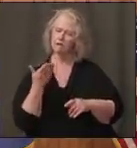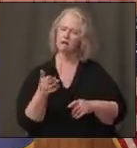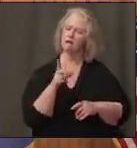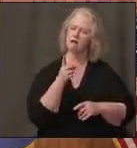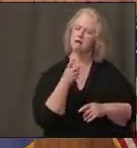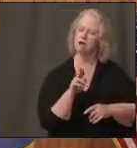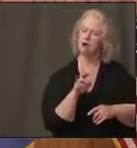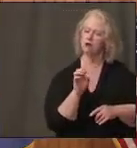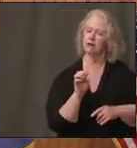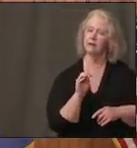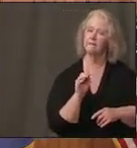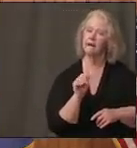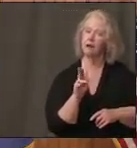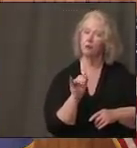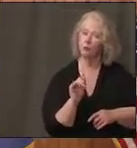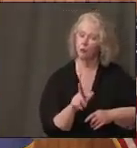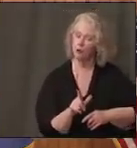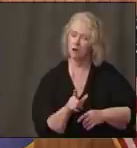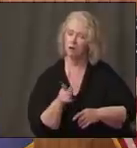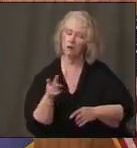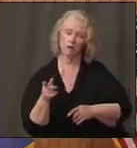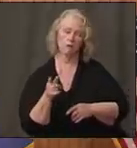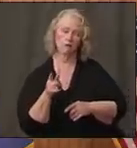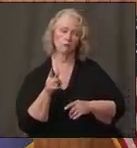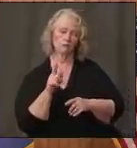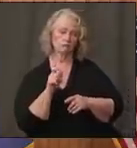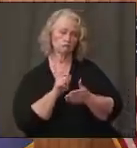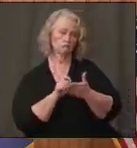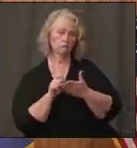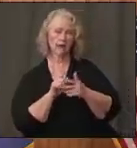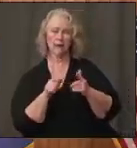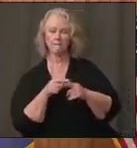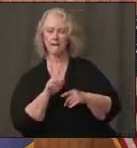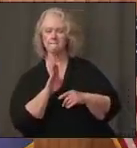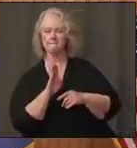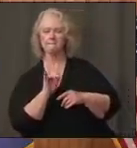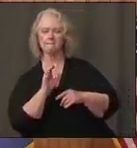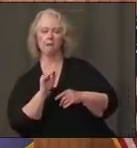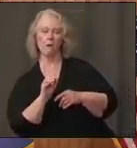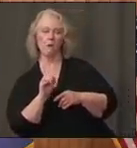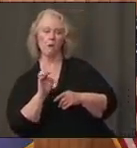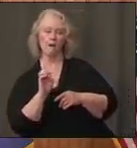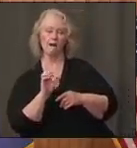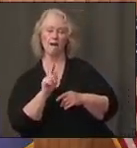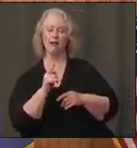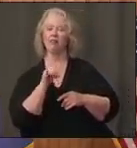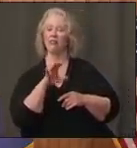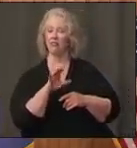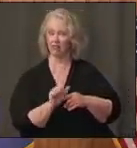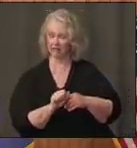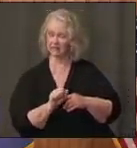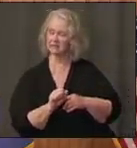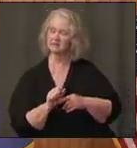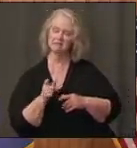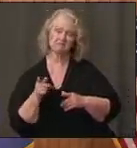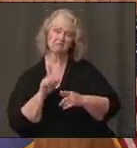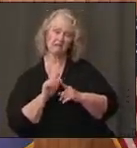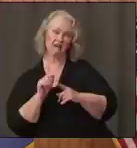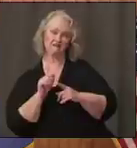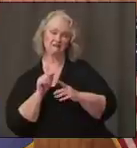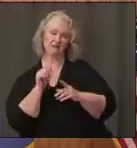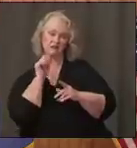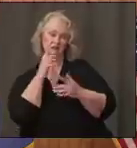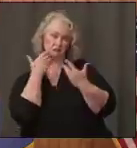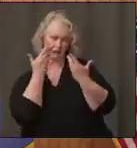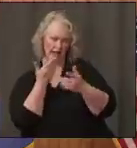who has written about bioethics and has never shied away from the more controversial aspects of it. What do you say